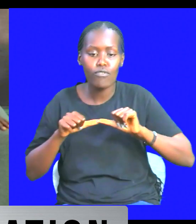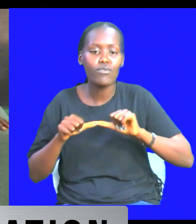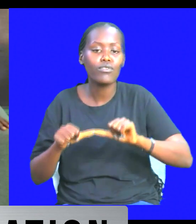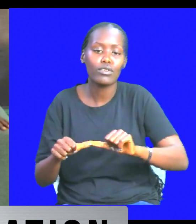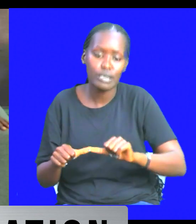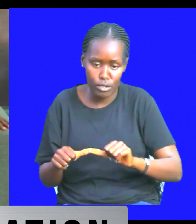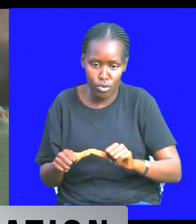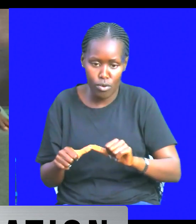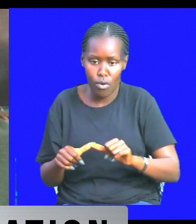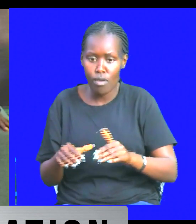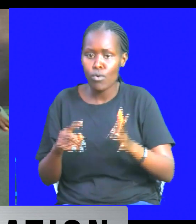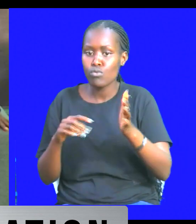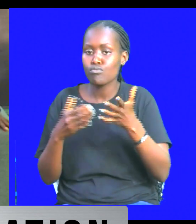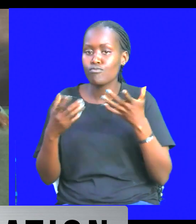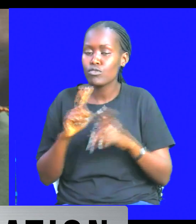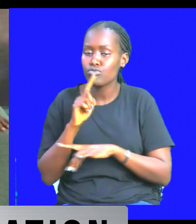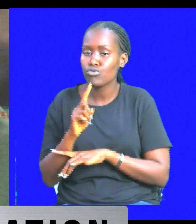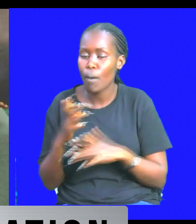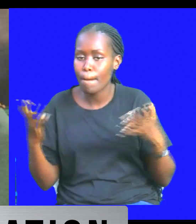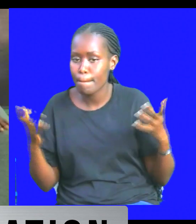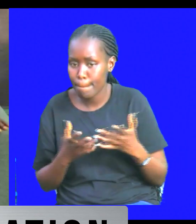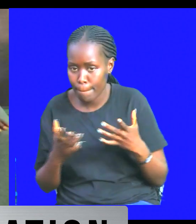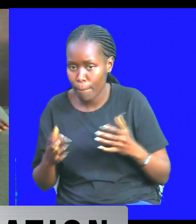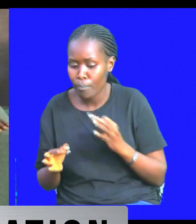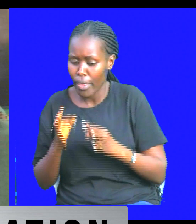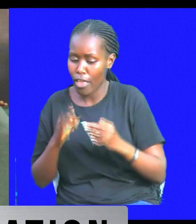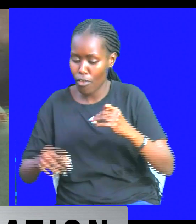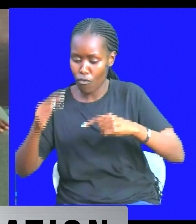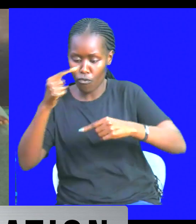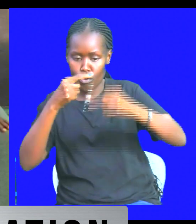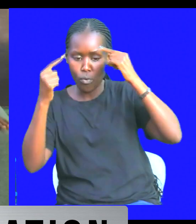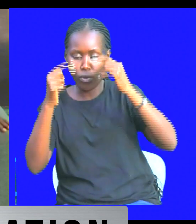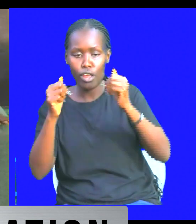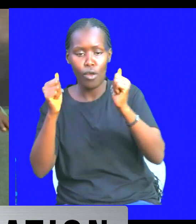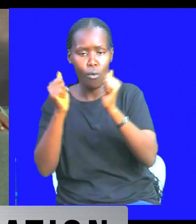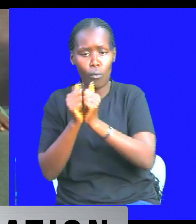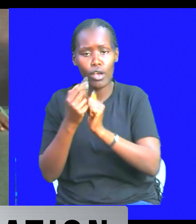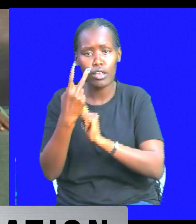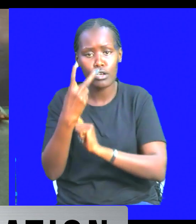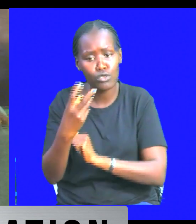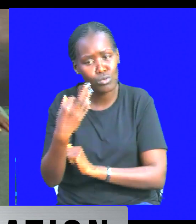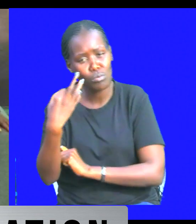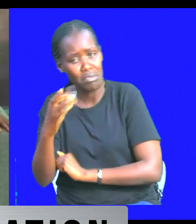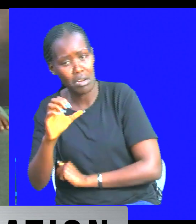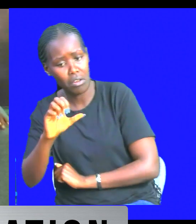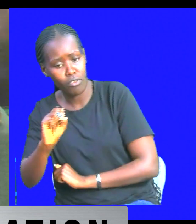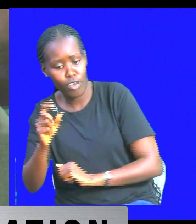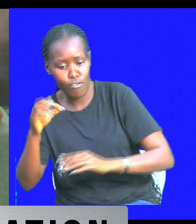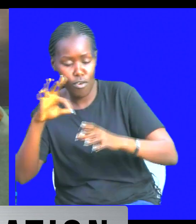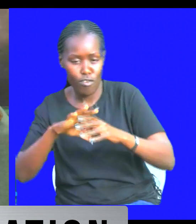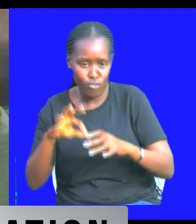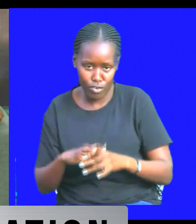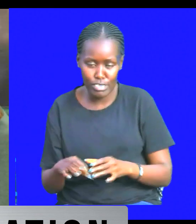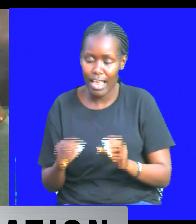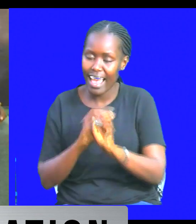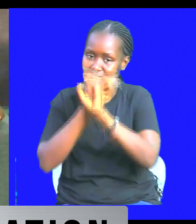point that we make sure that if you win by 2, 3, 4, 5 votes, it's clear that it can be seen